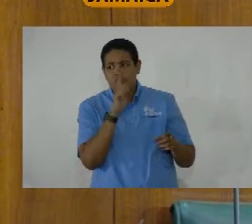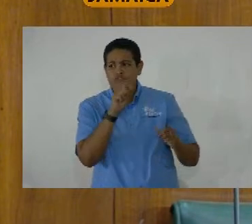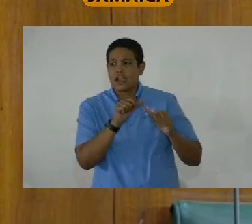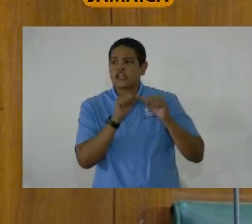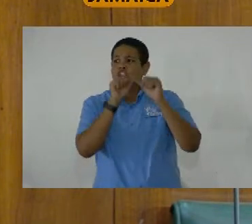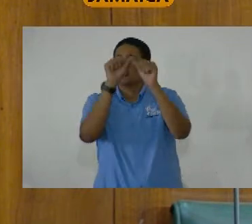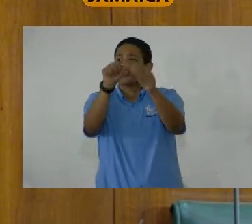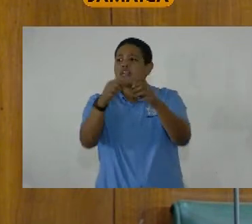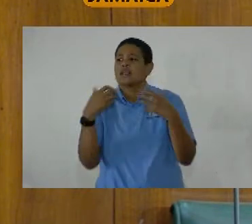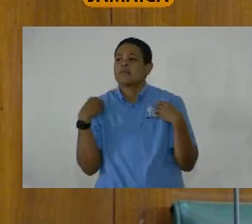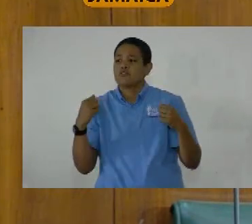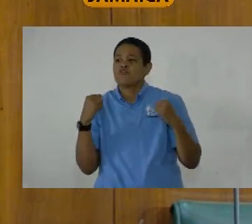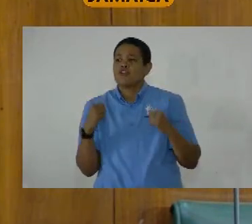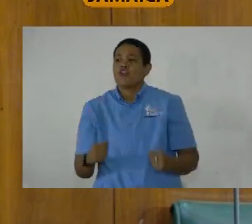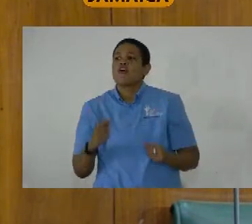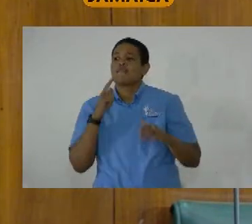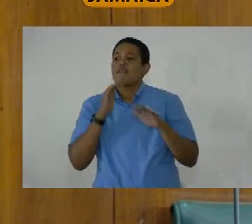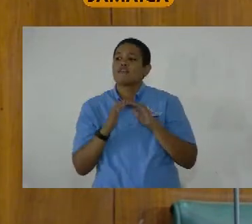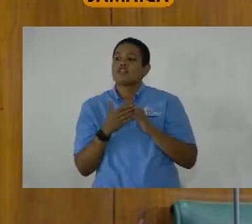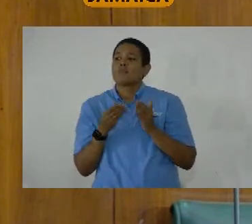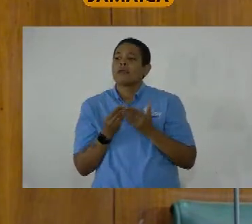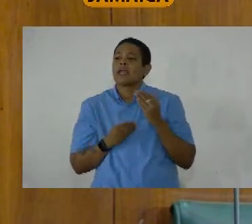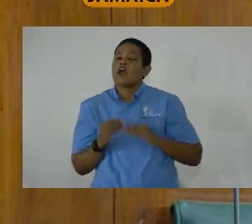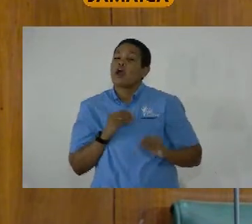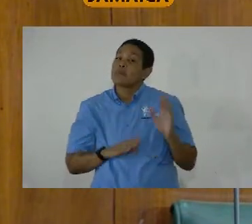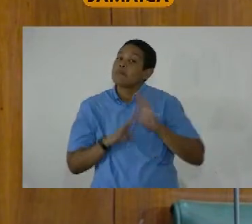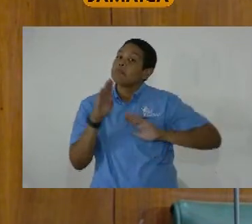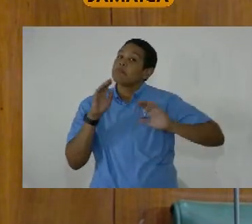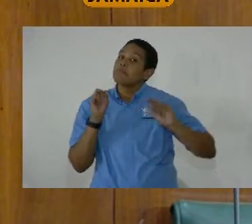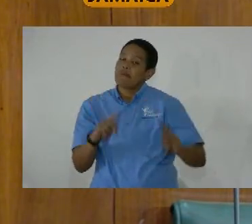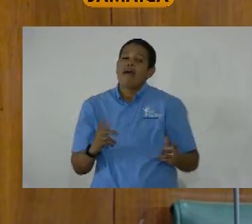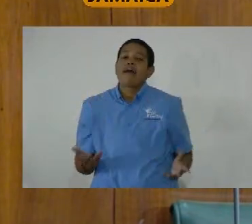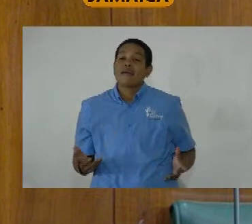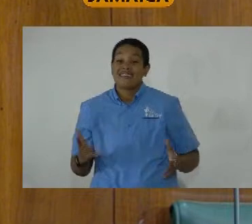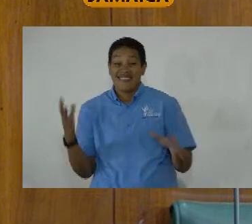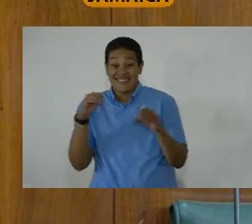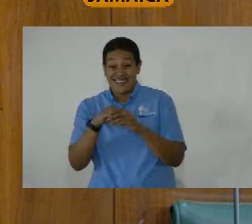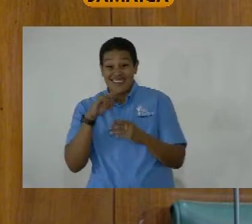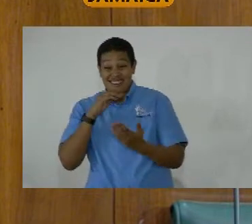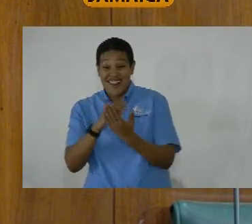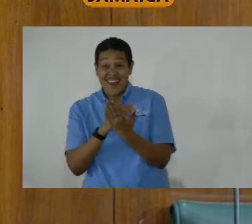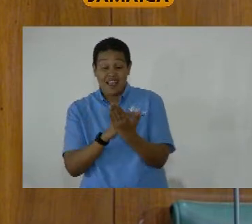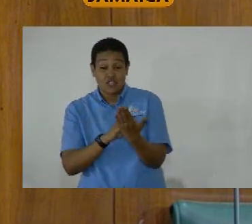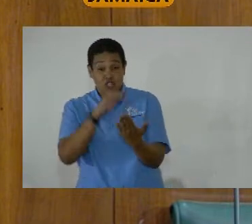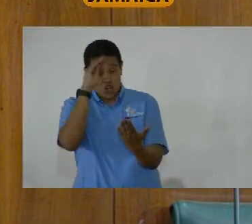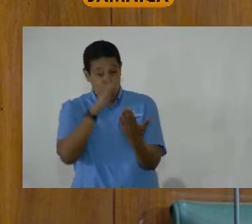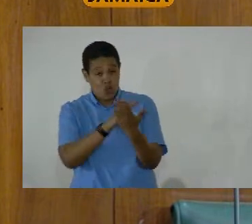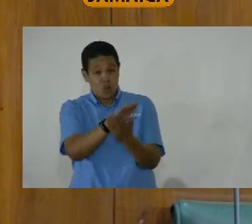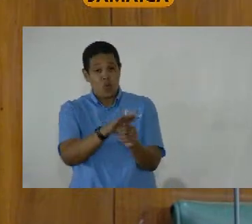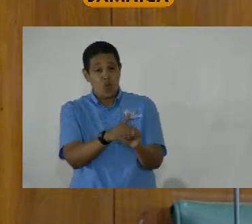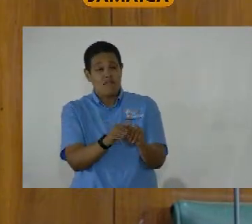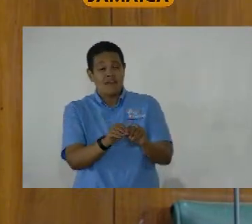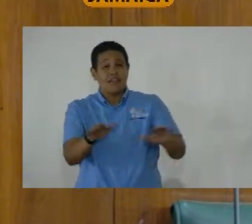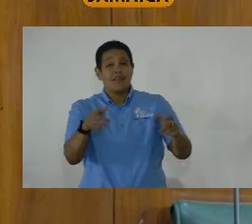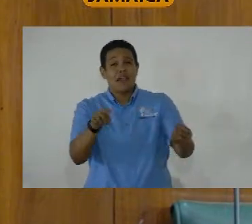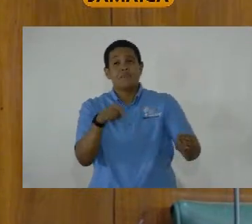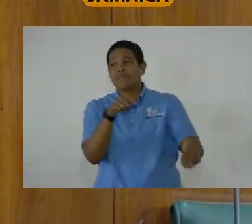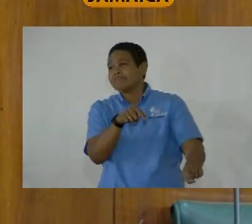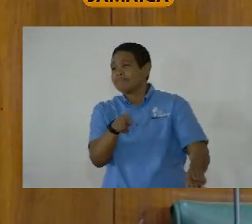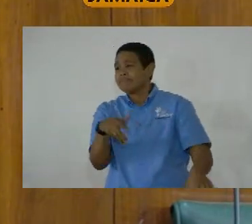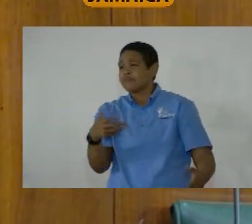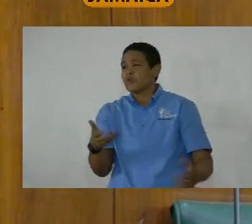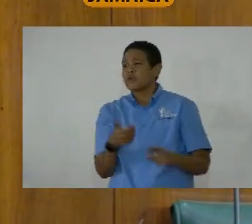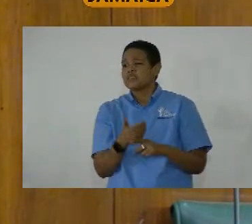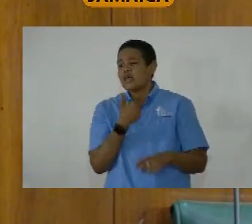sustained recovery of the Jamaican economy. Among the lessons learned from the pandemic, Madam Speaker, is